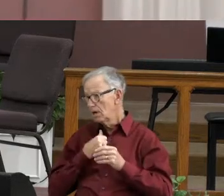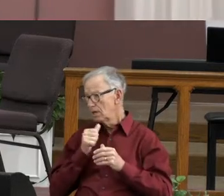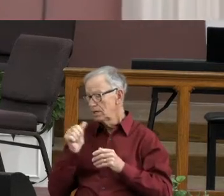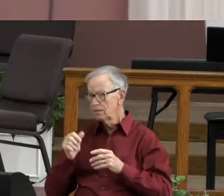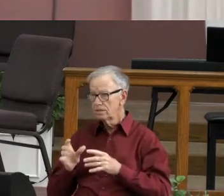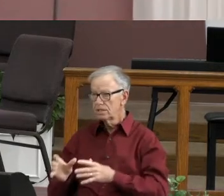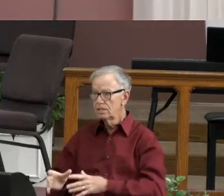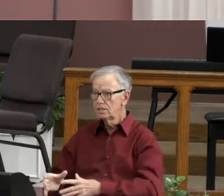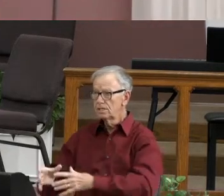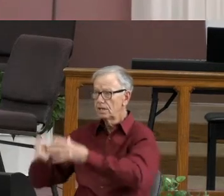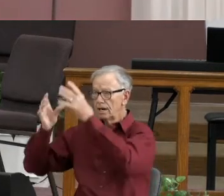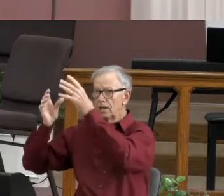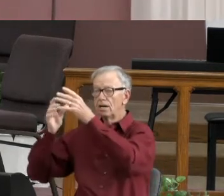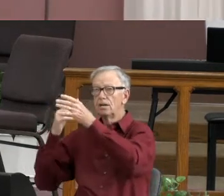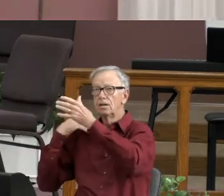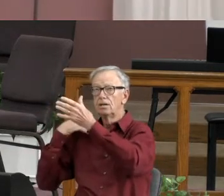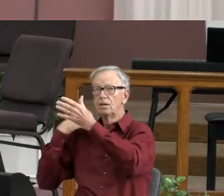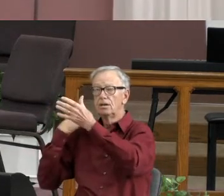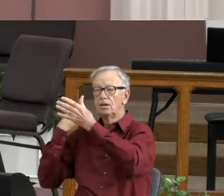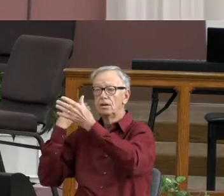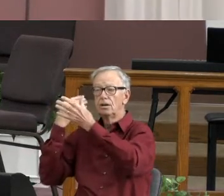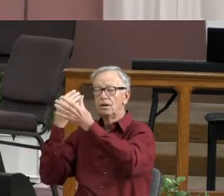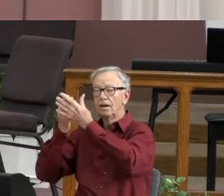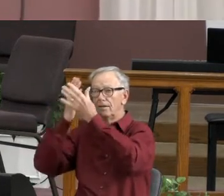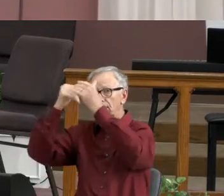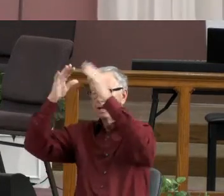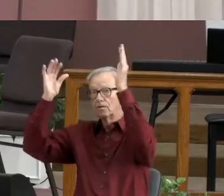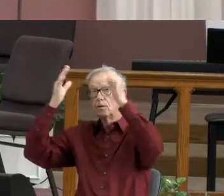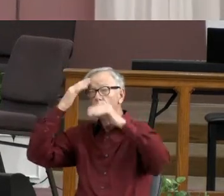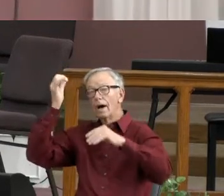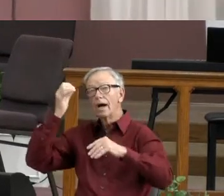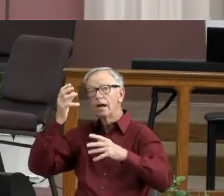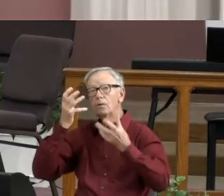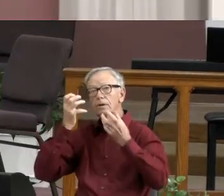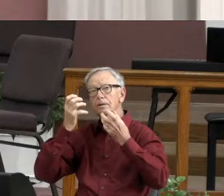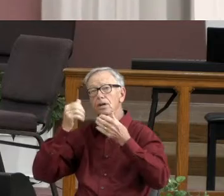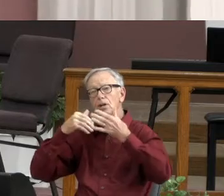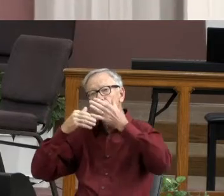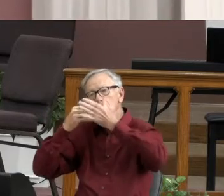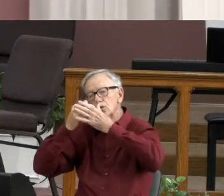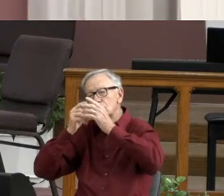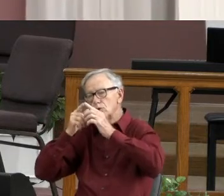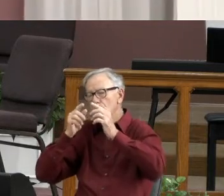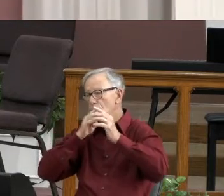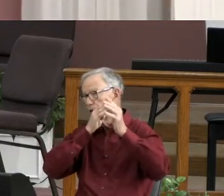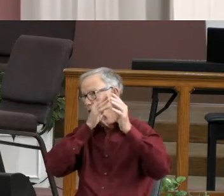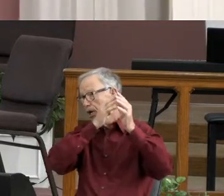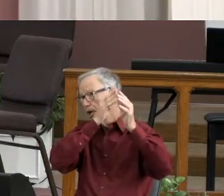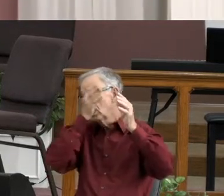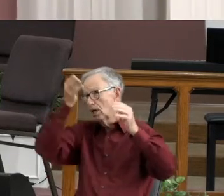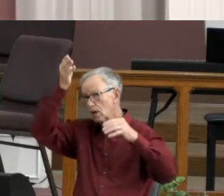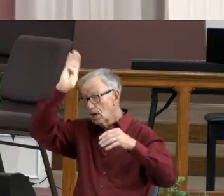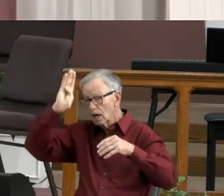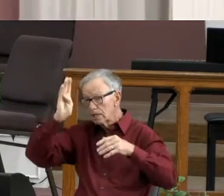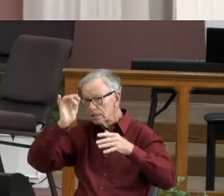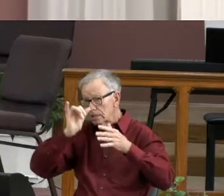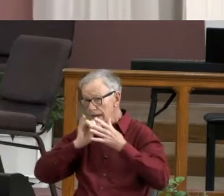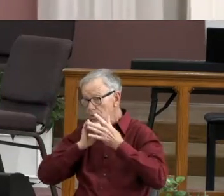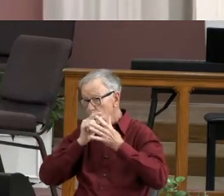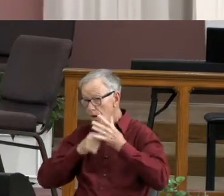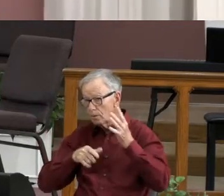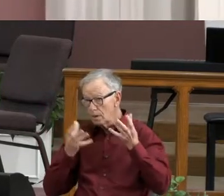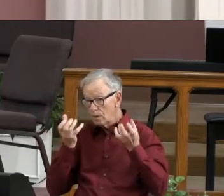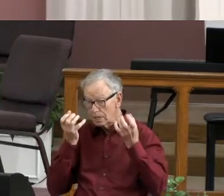reach into the heaven. Why? Because we want to be closer to God. I mean, isn't that what we